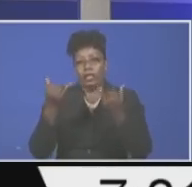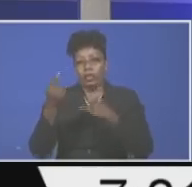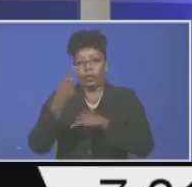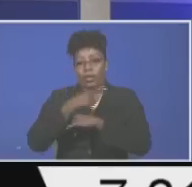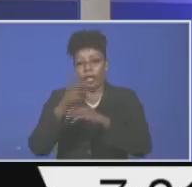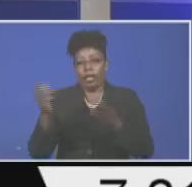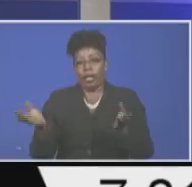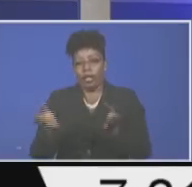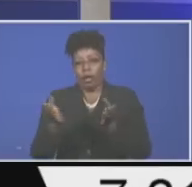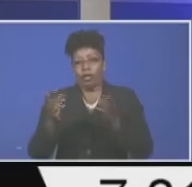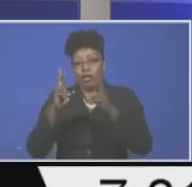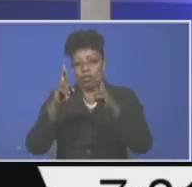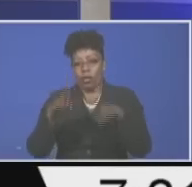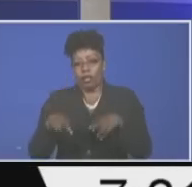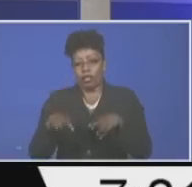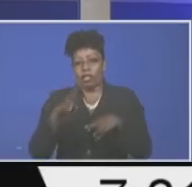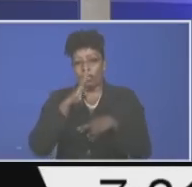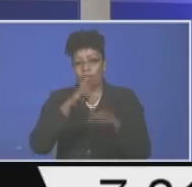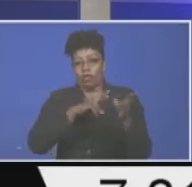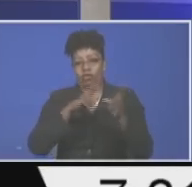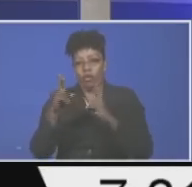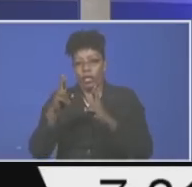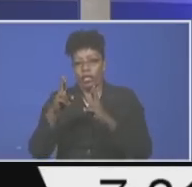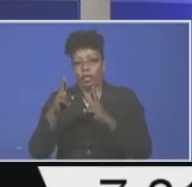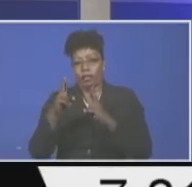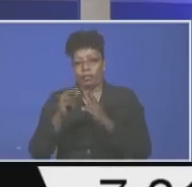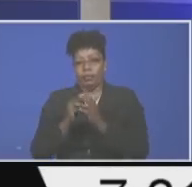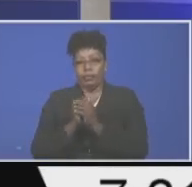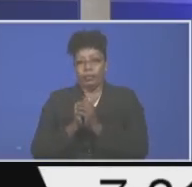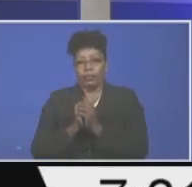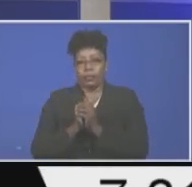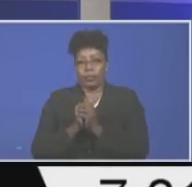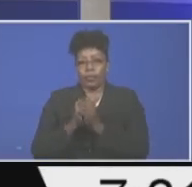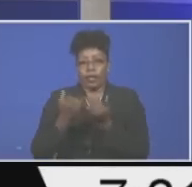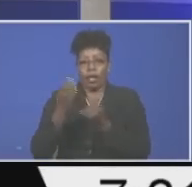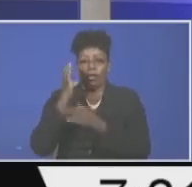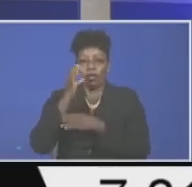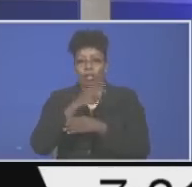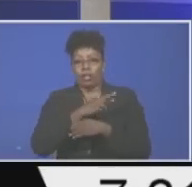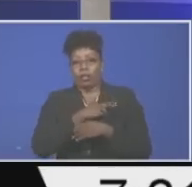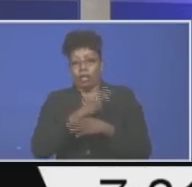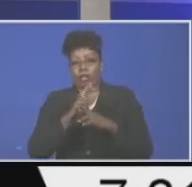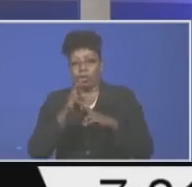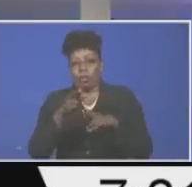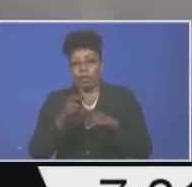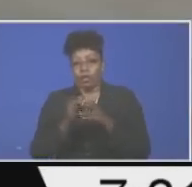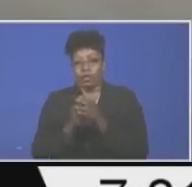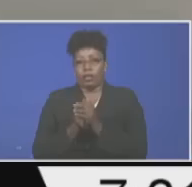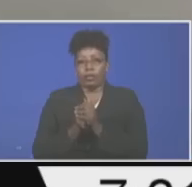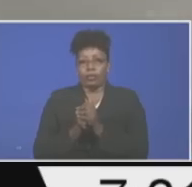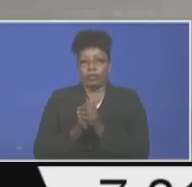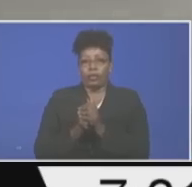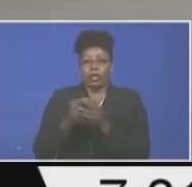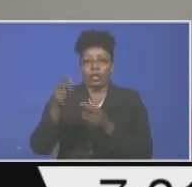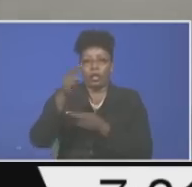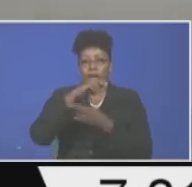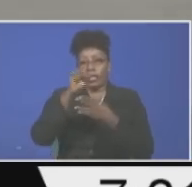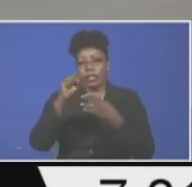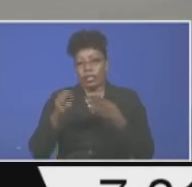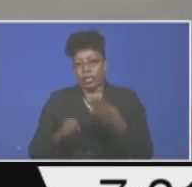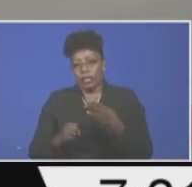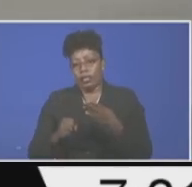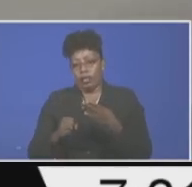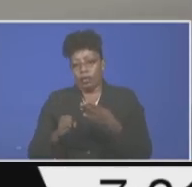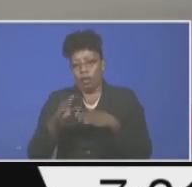encouraging residents to be prepared as the tropics heat up. Crystal Darling leads us off tonight. With the hurricane season